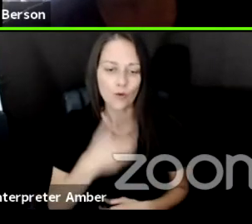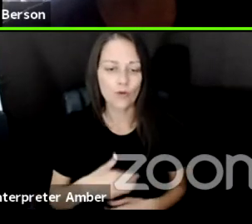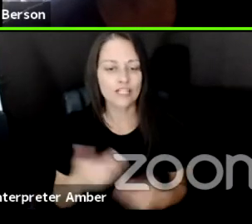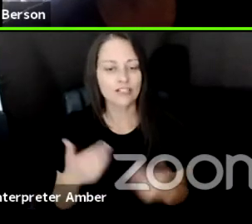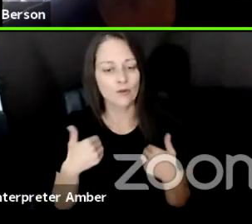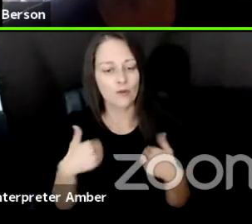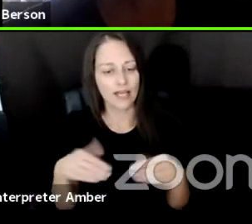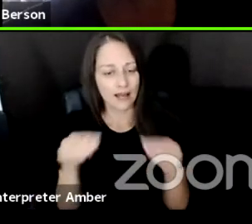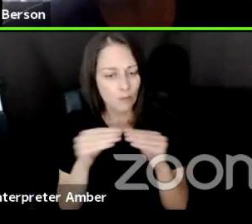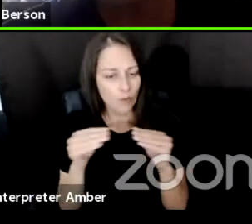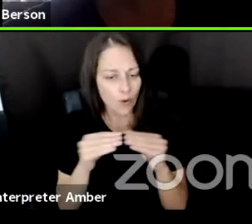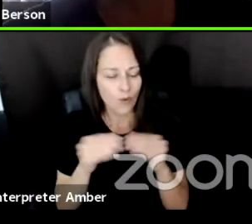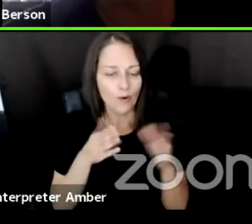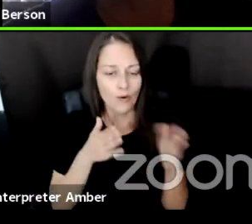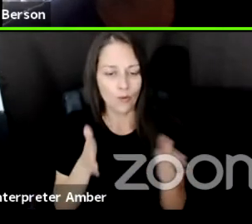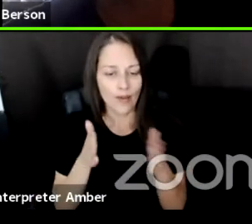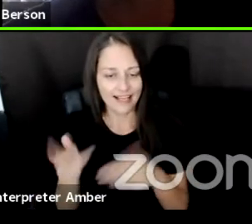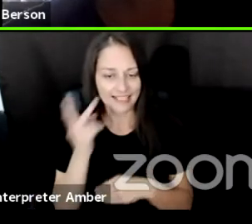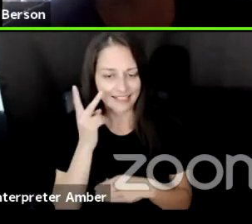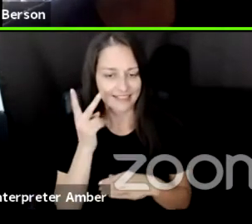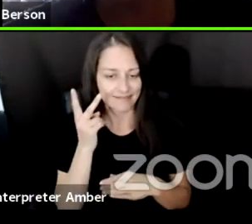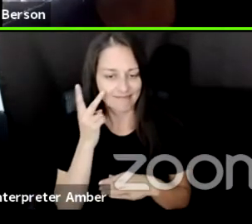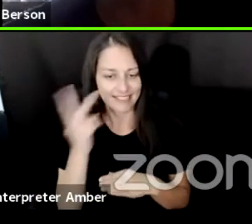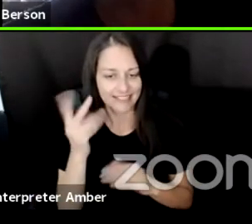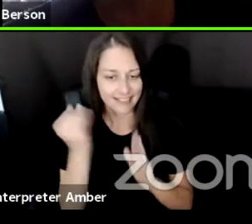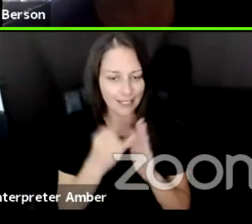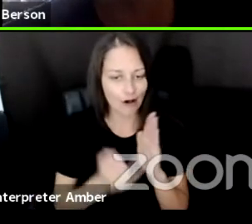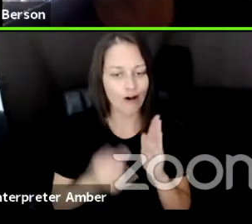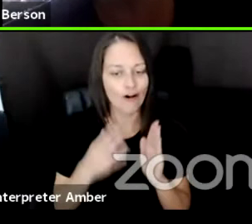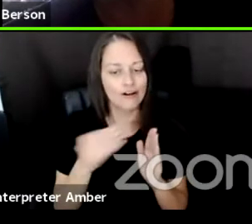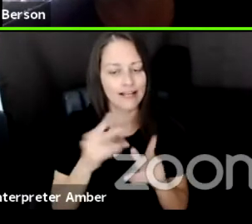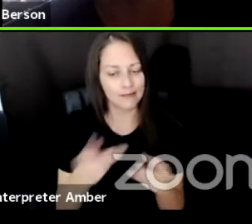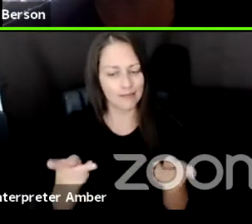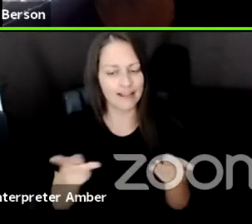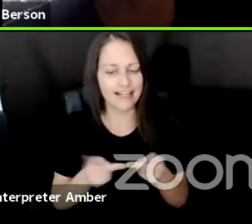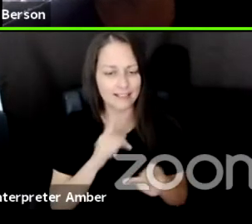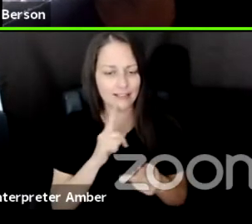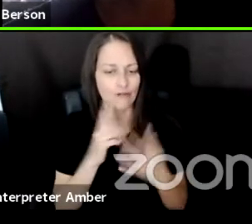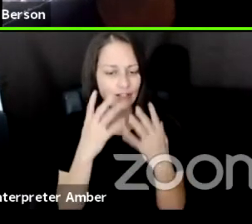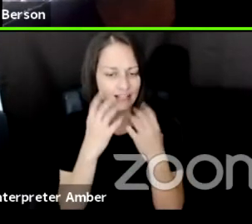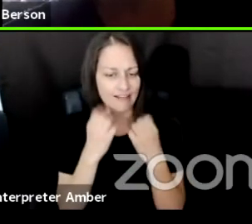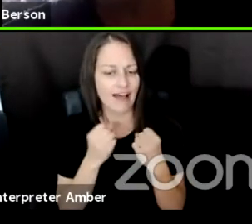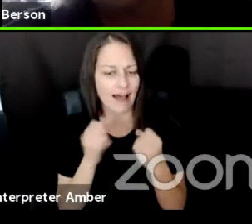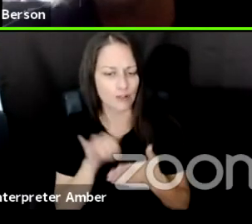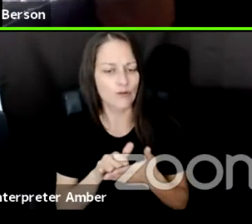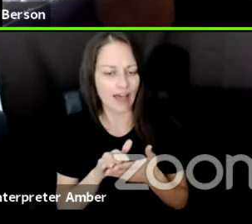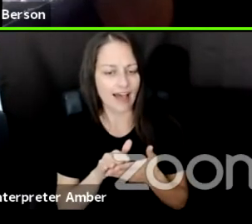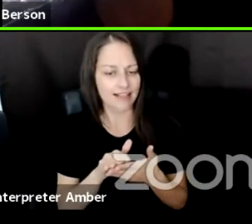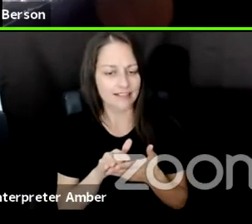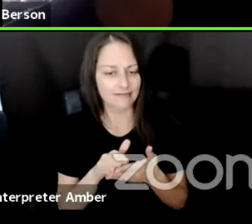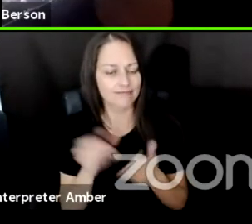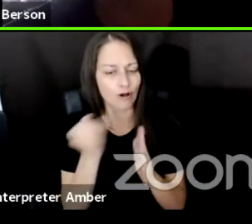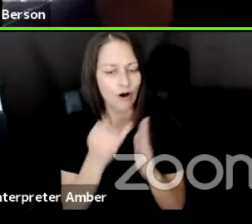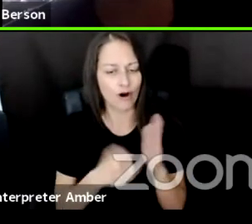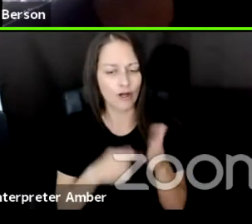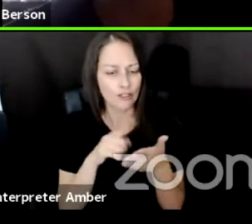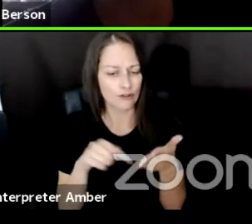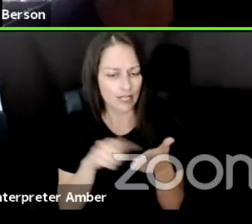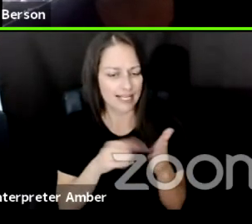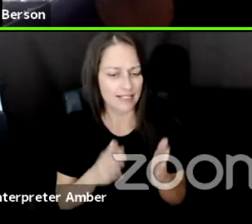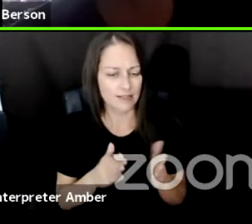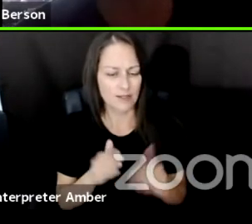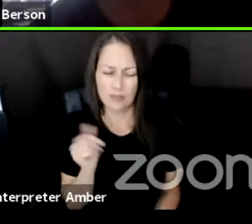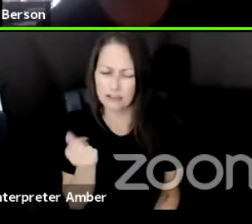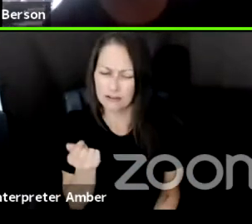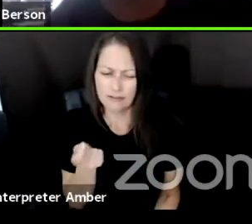or otherwise, that value that, that believe in arts criticism. We have a few critics left here, but very